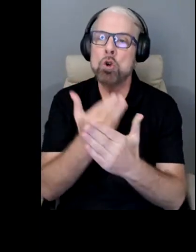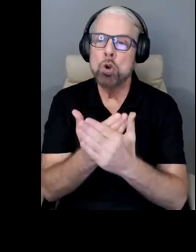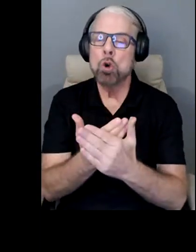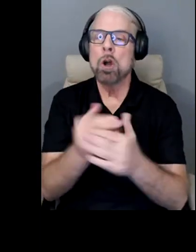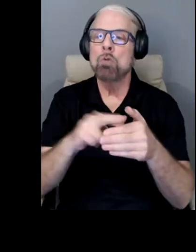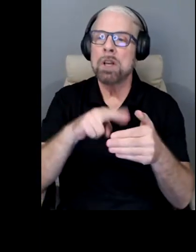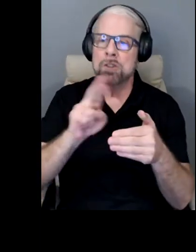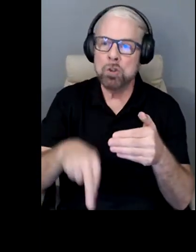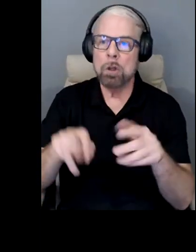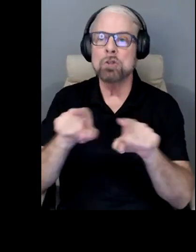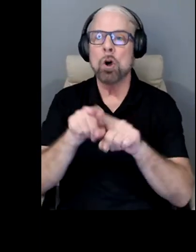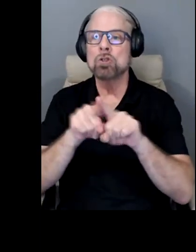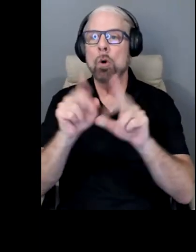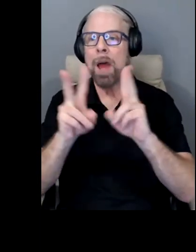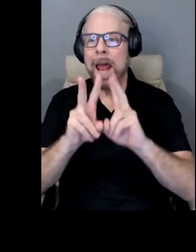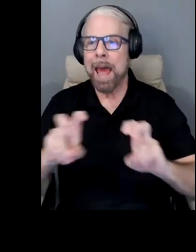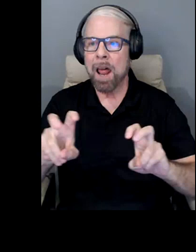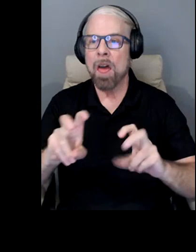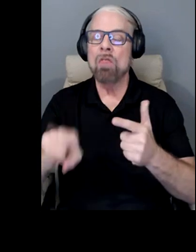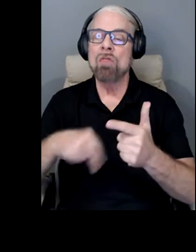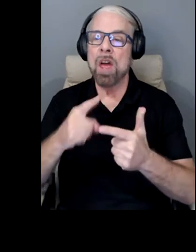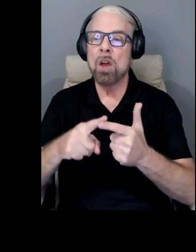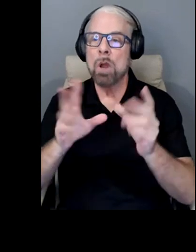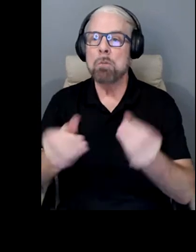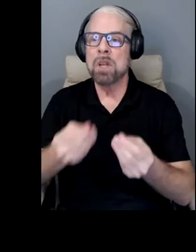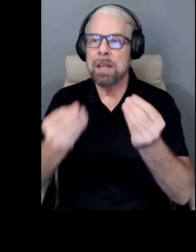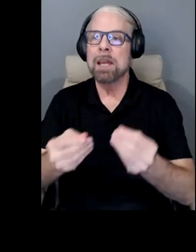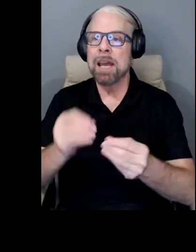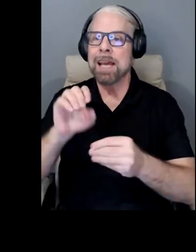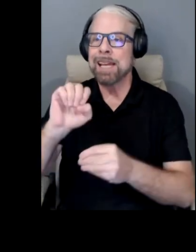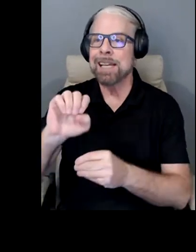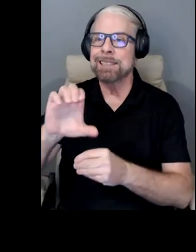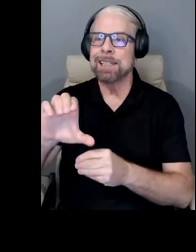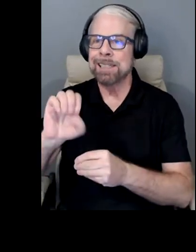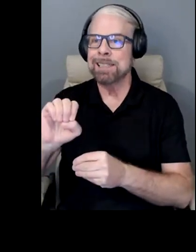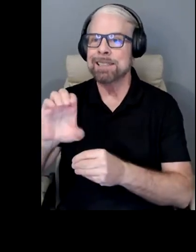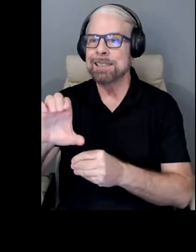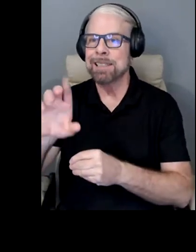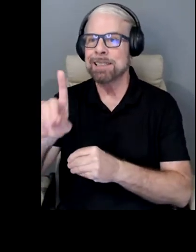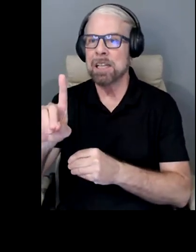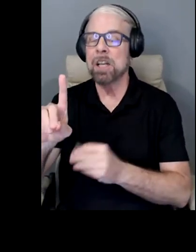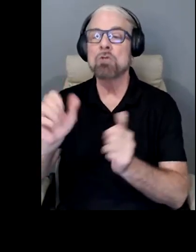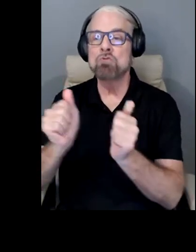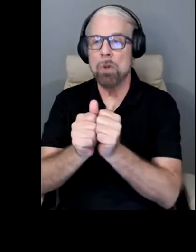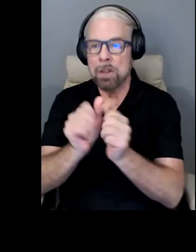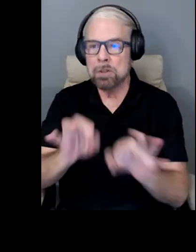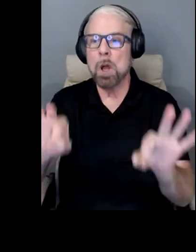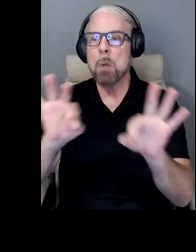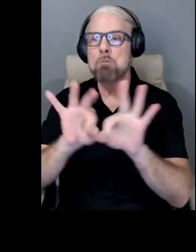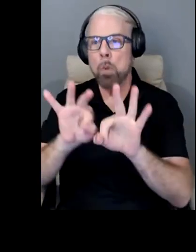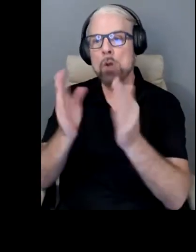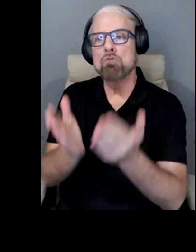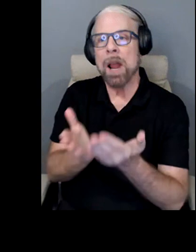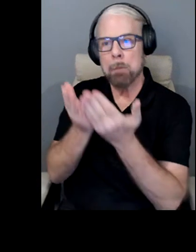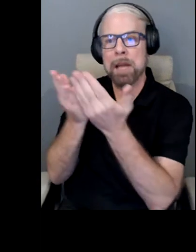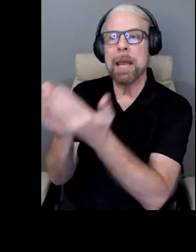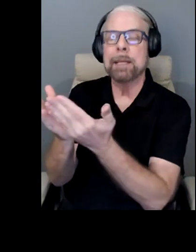analysis to be able to provide ECECD with some worthwhile recommendations. So we